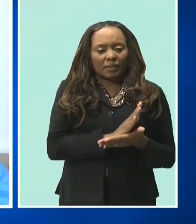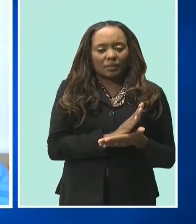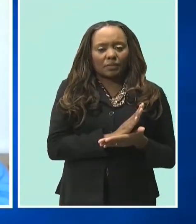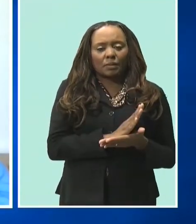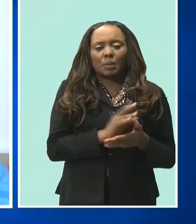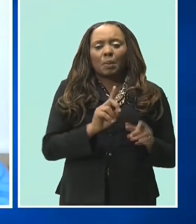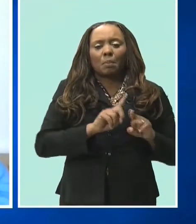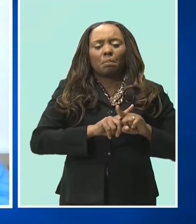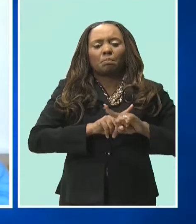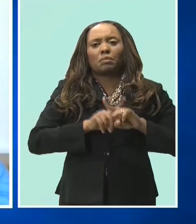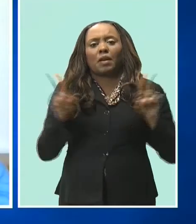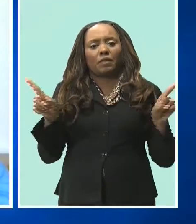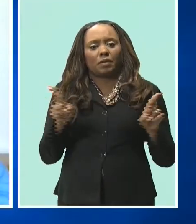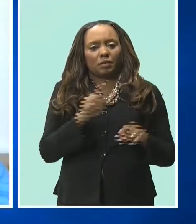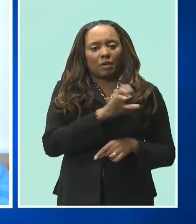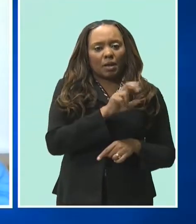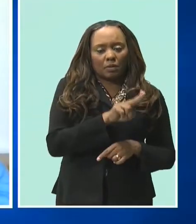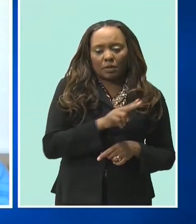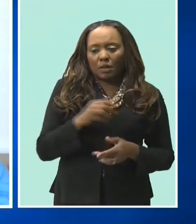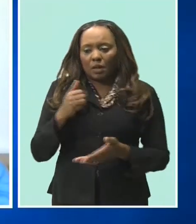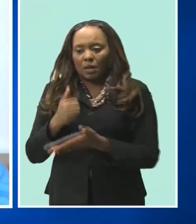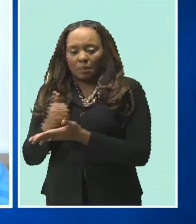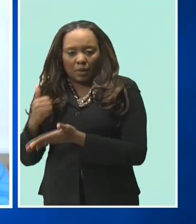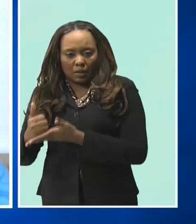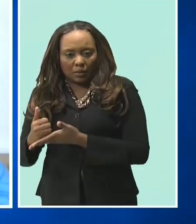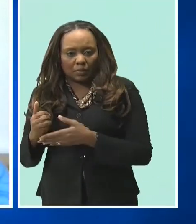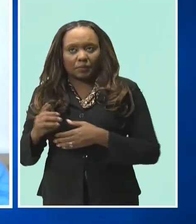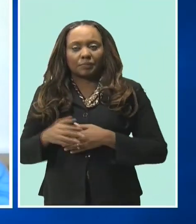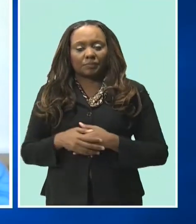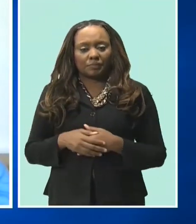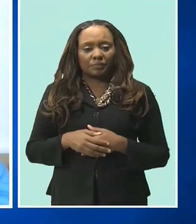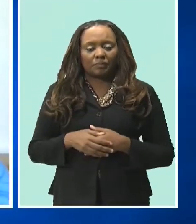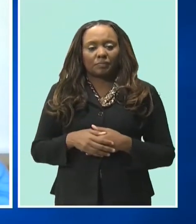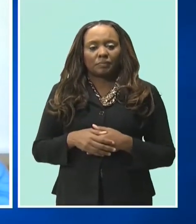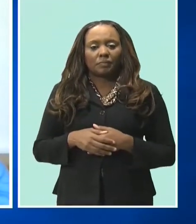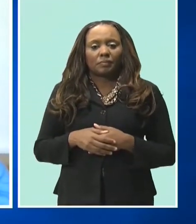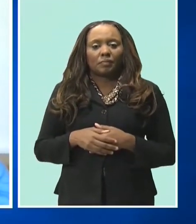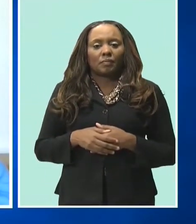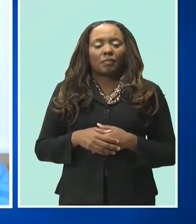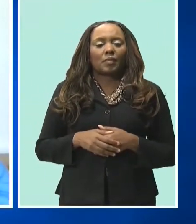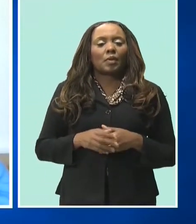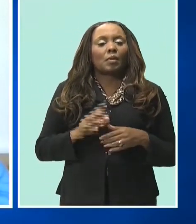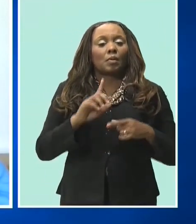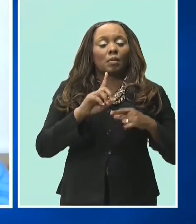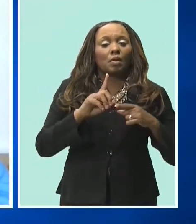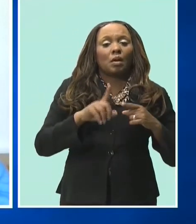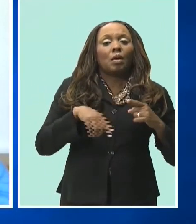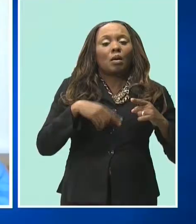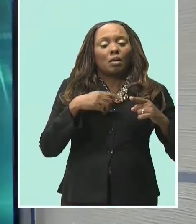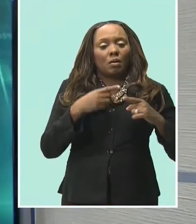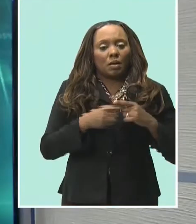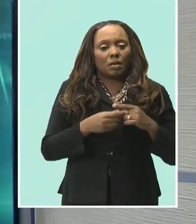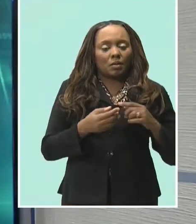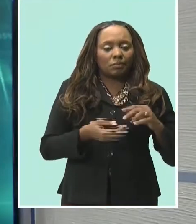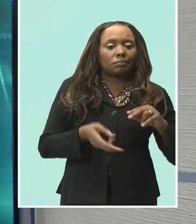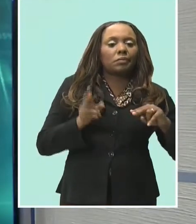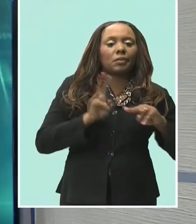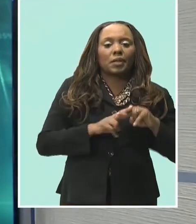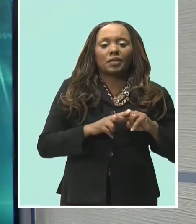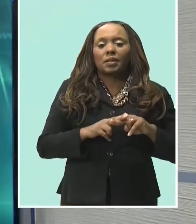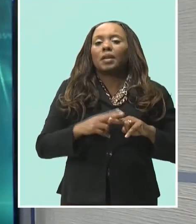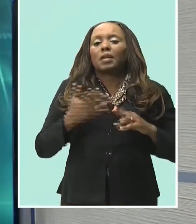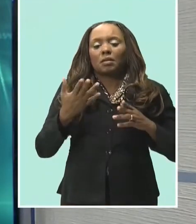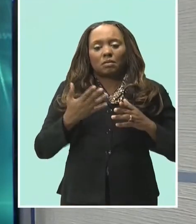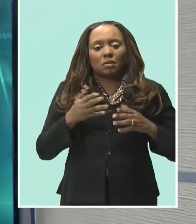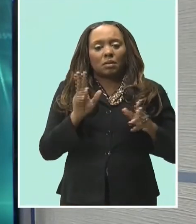between the banks and the credit union. When there's a surplus, the monies do not go overseas, they are returned to the members. At